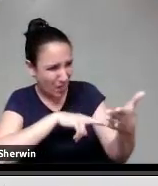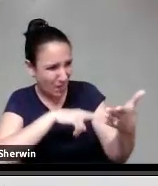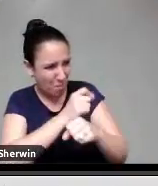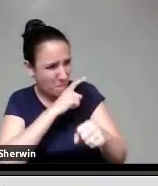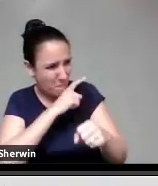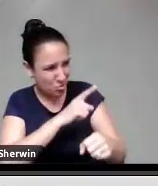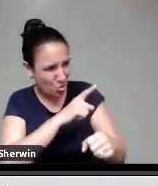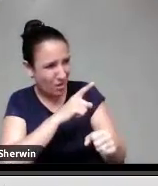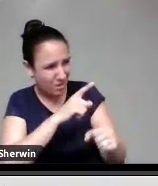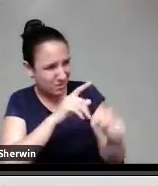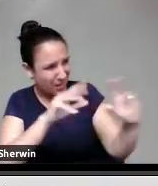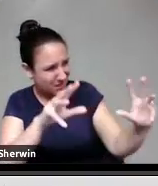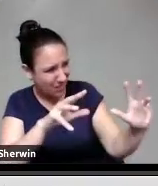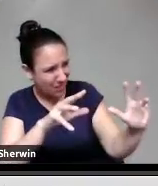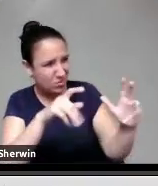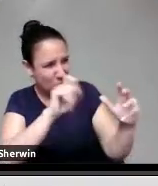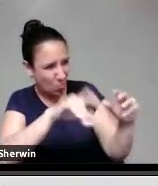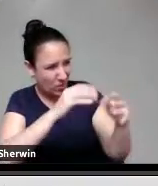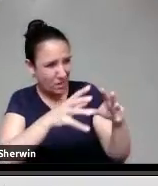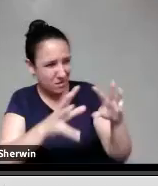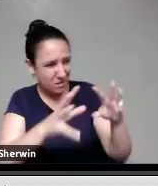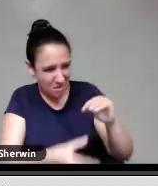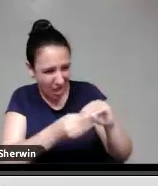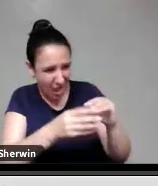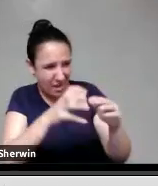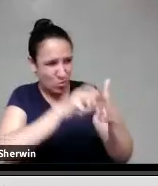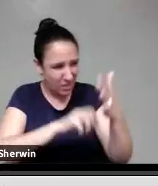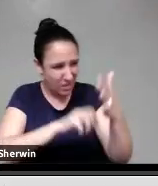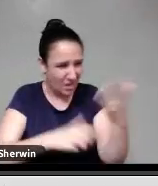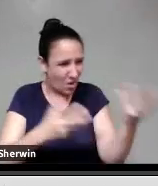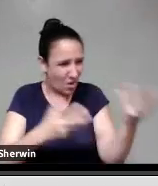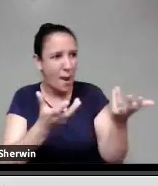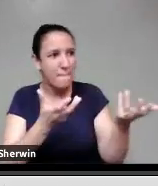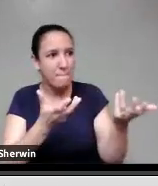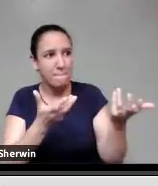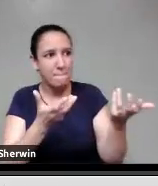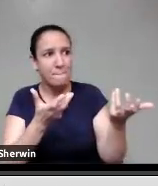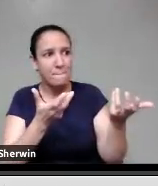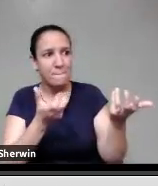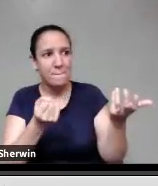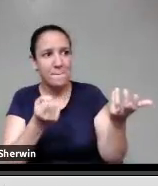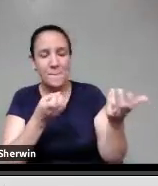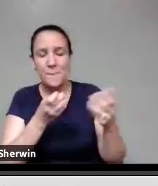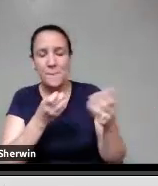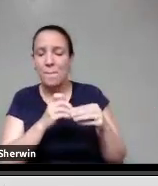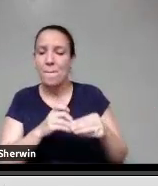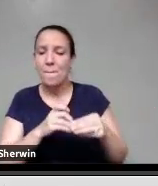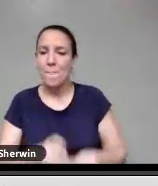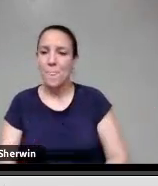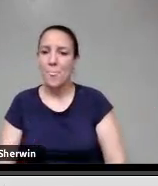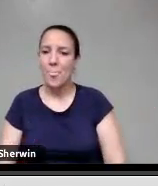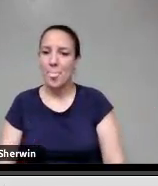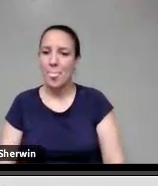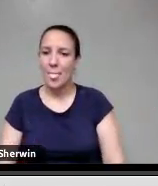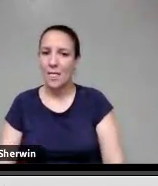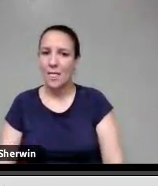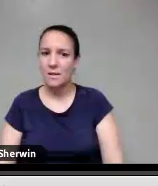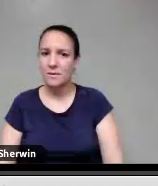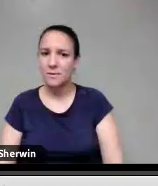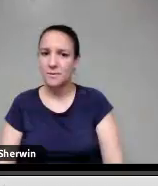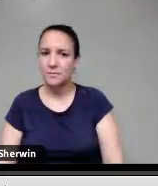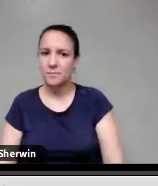Should we give more explanation? What needs to be done here? So you need to actually get involvement in the survey process too,